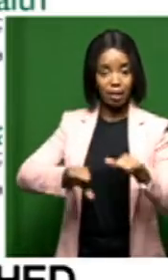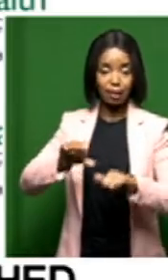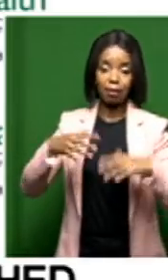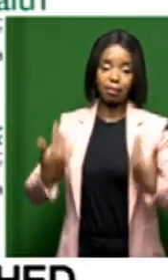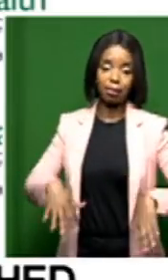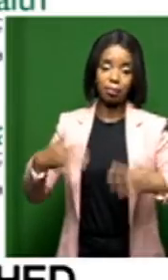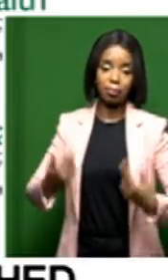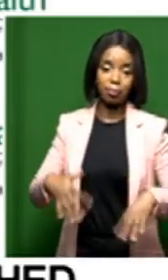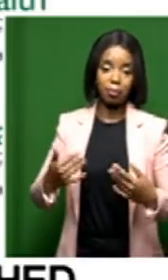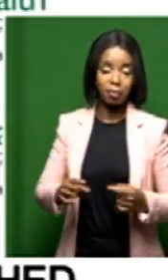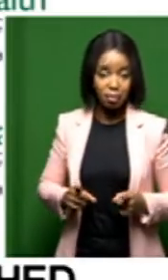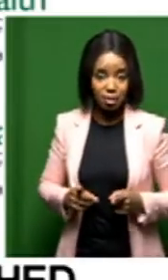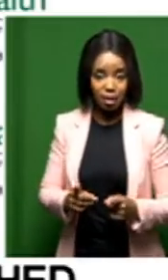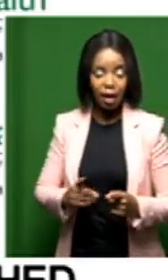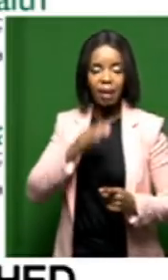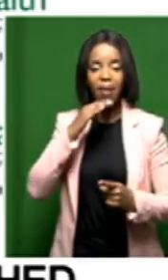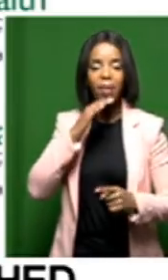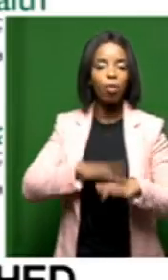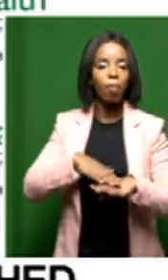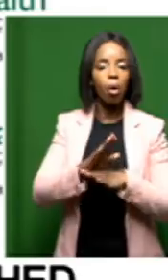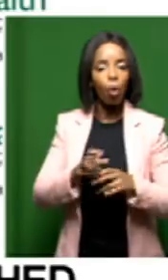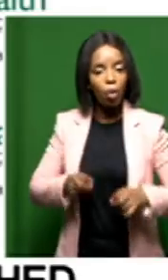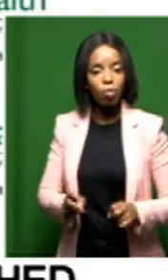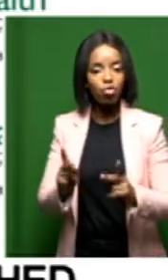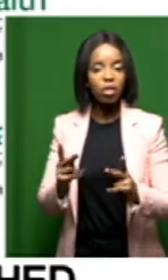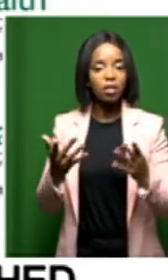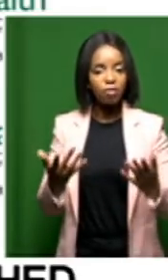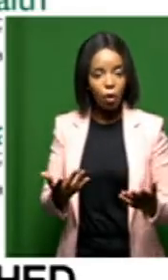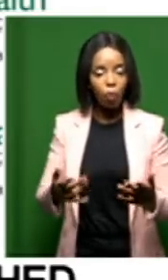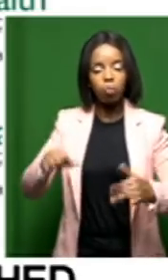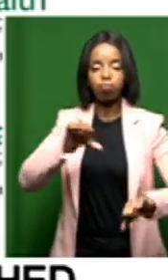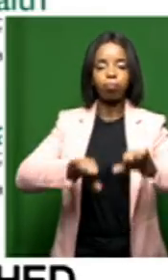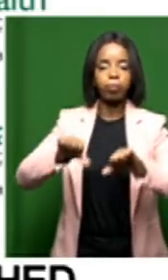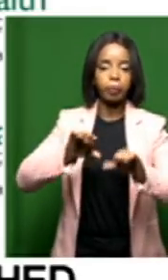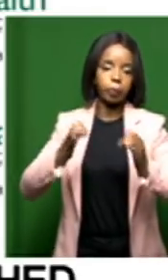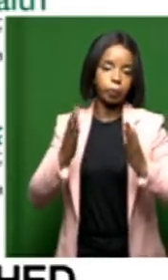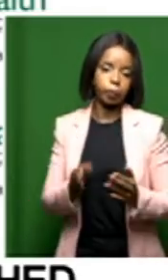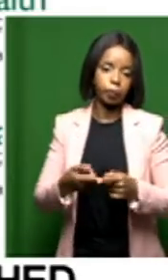more opportunities for our scientists. As a matter of fact, Dr.